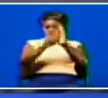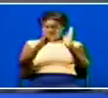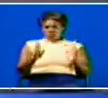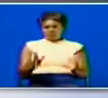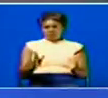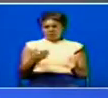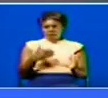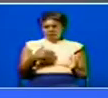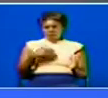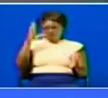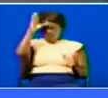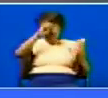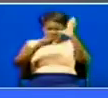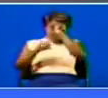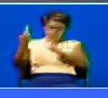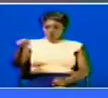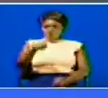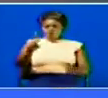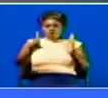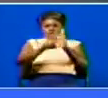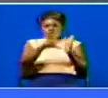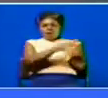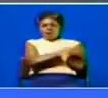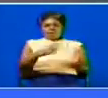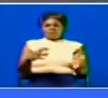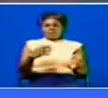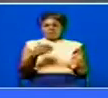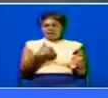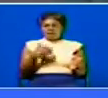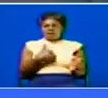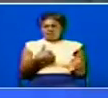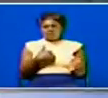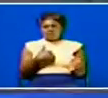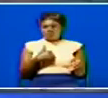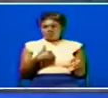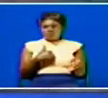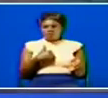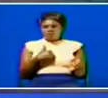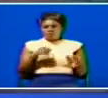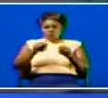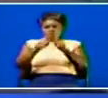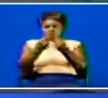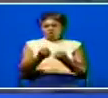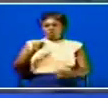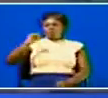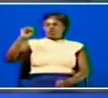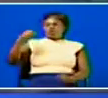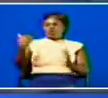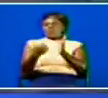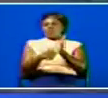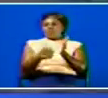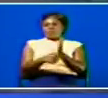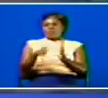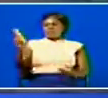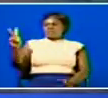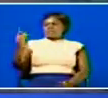very naive assumption that the law has the capacity to solve what are essentially social and political problems. And I think what Justice Kriegler